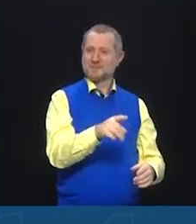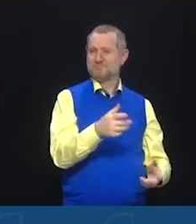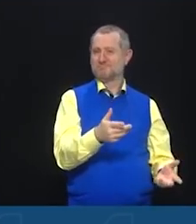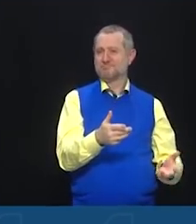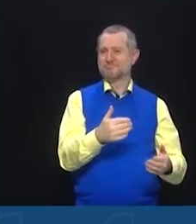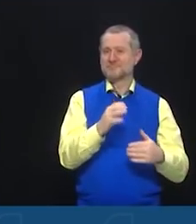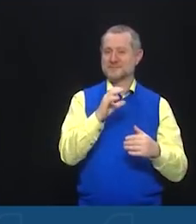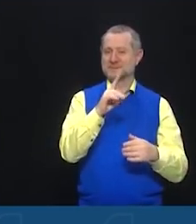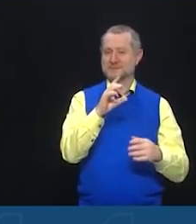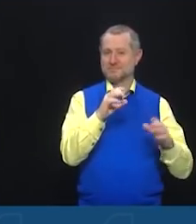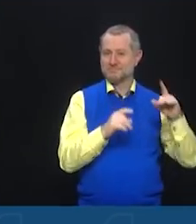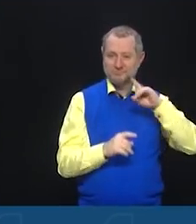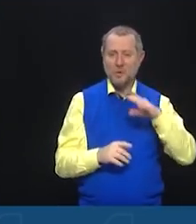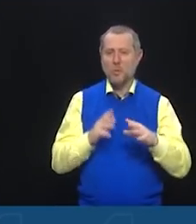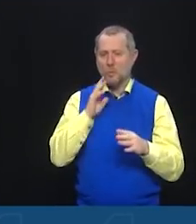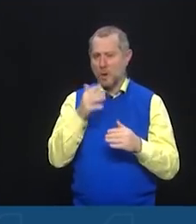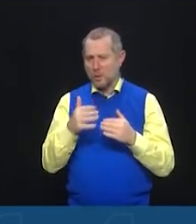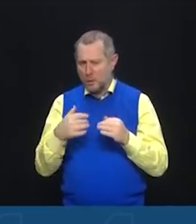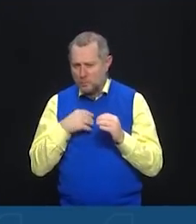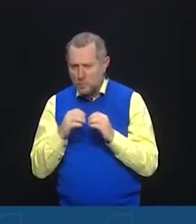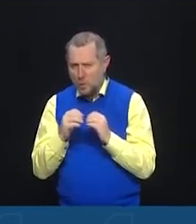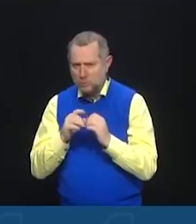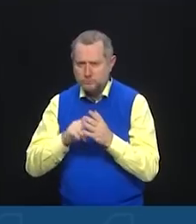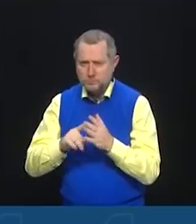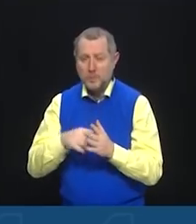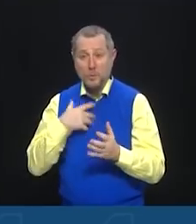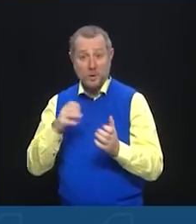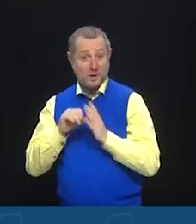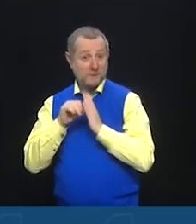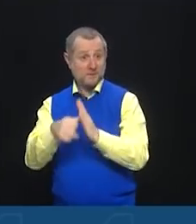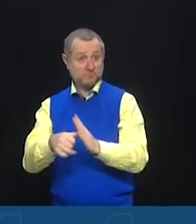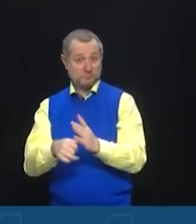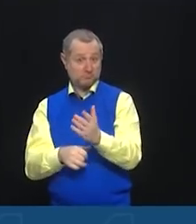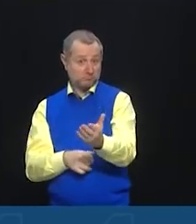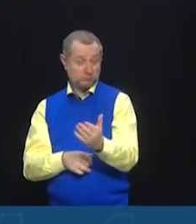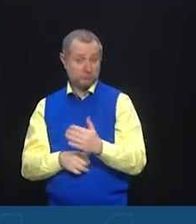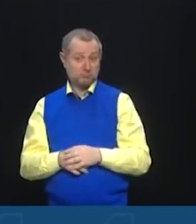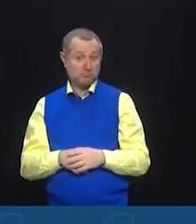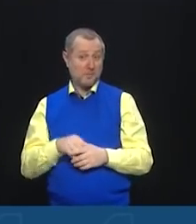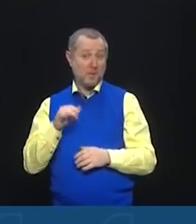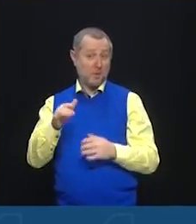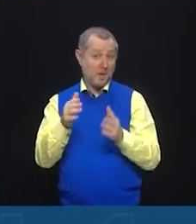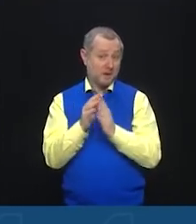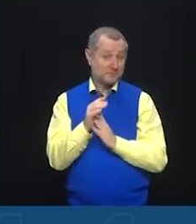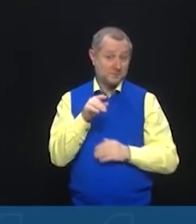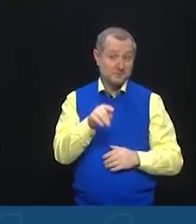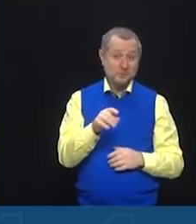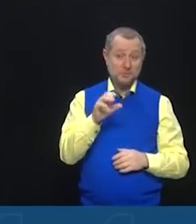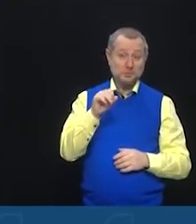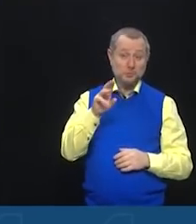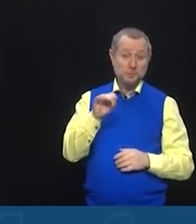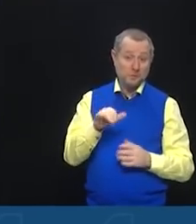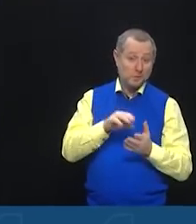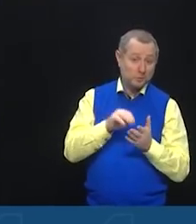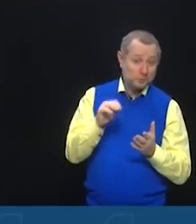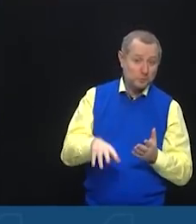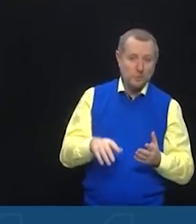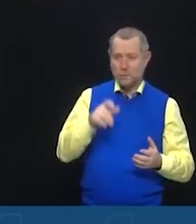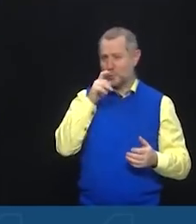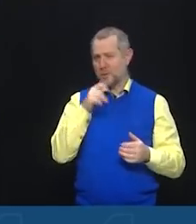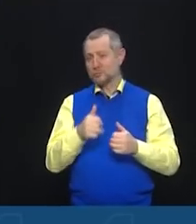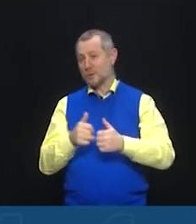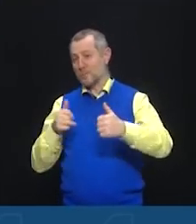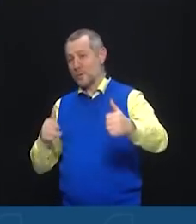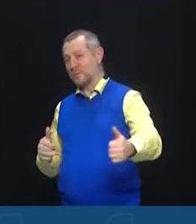not be a requirement. But I want to say, if you ask any SUNY or CUNY student who had to learn remotely